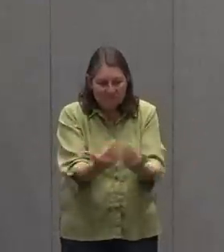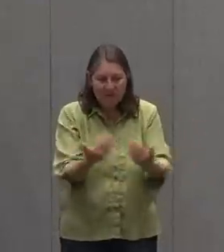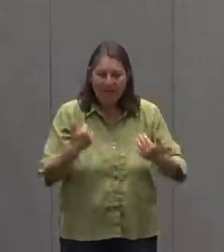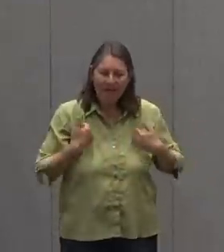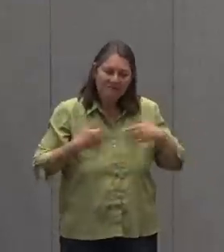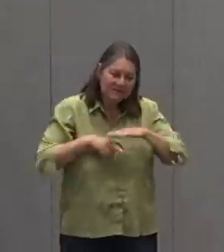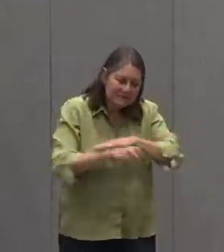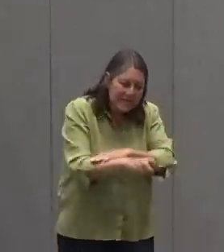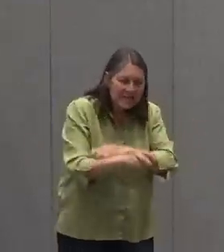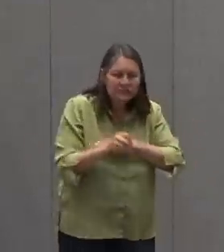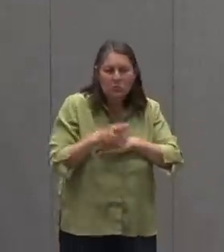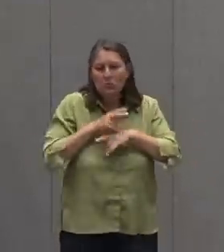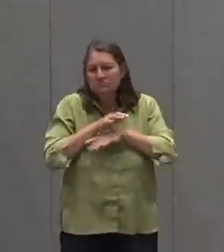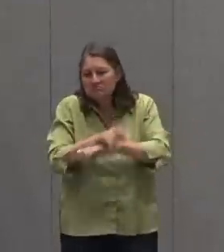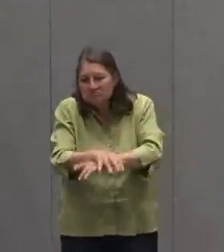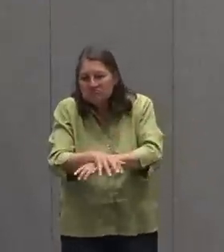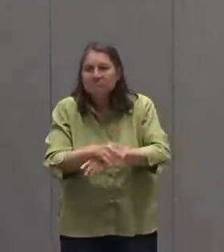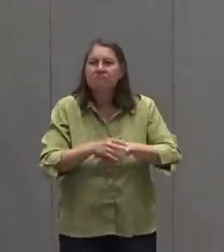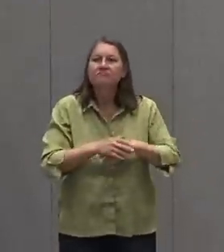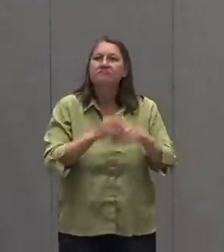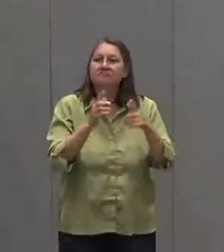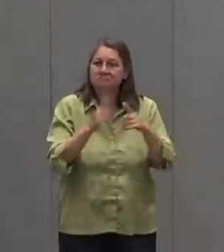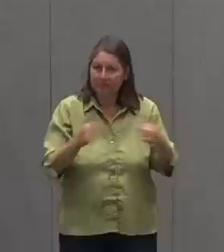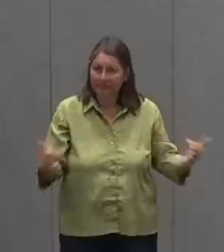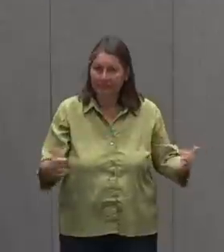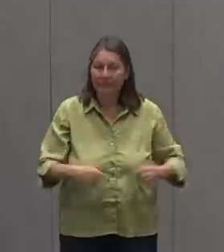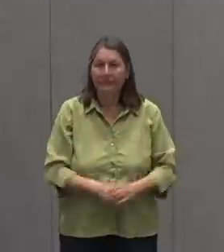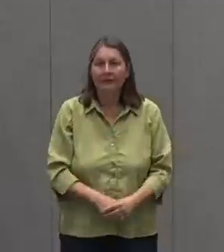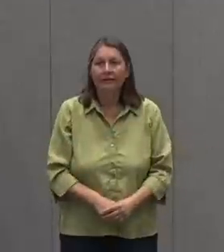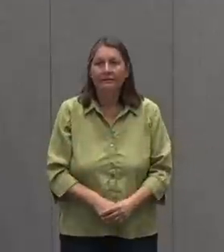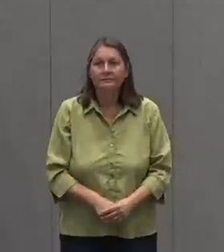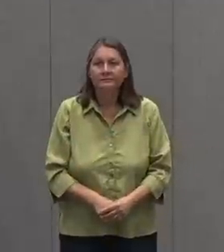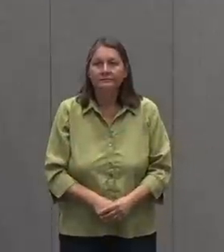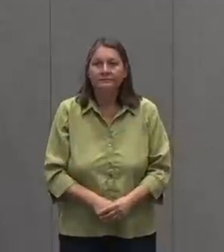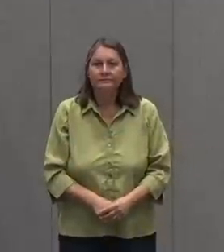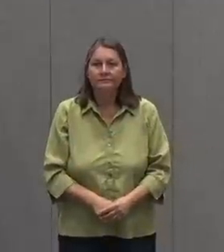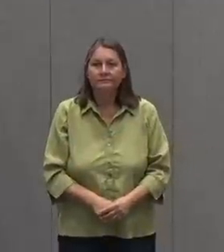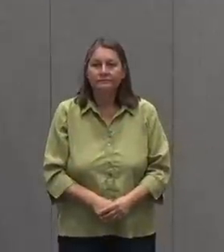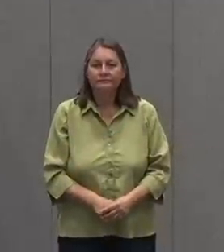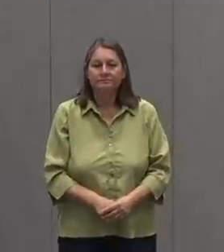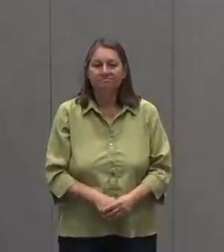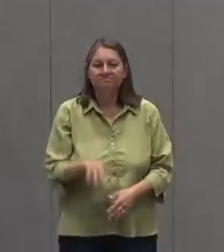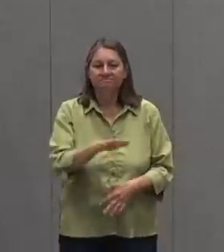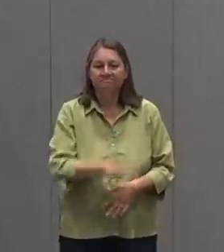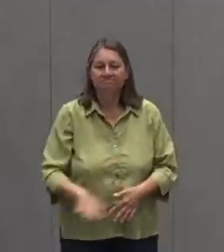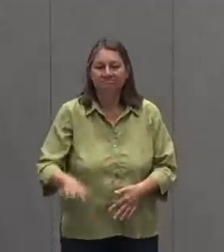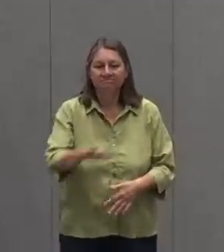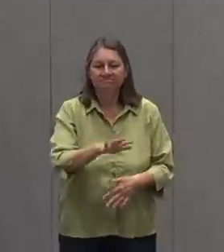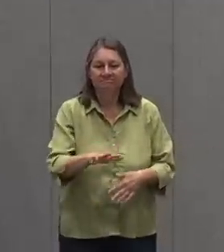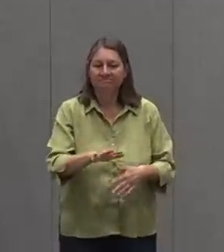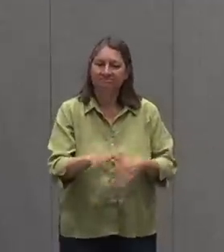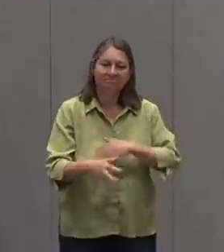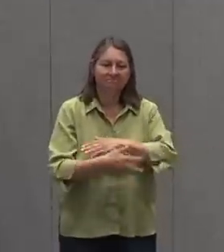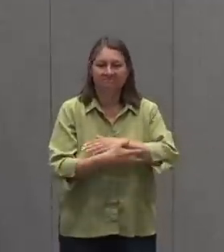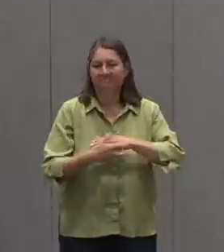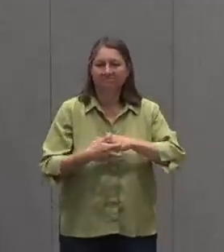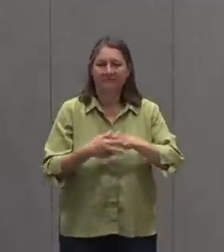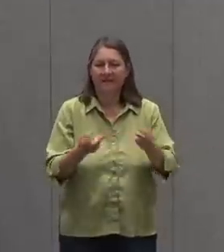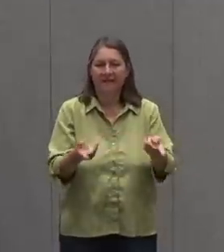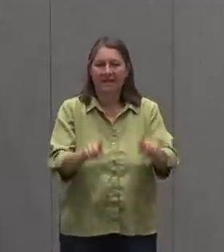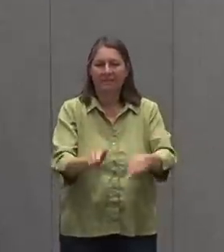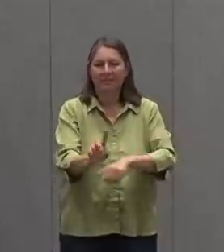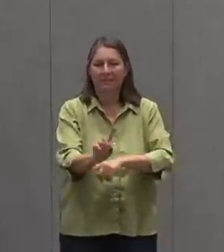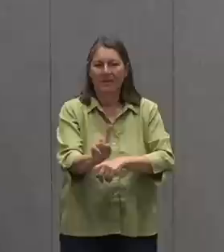have tarantulas. Yeah. So here's the crime scene for you. We are in the